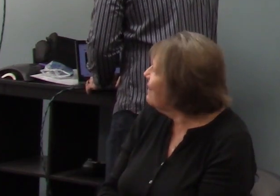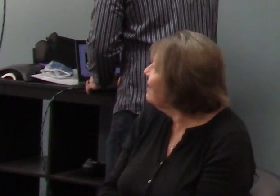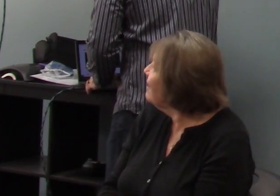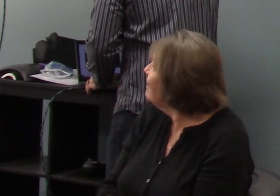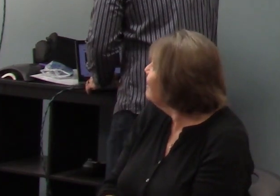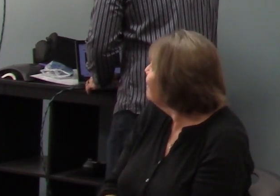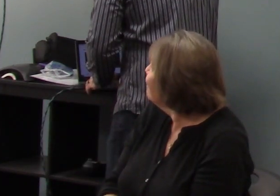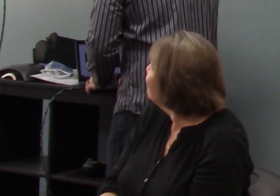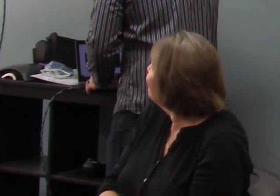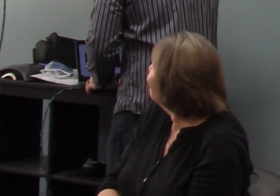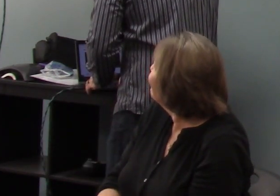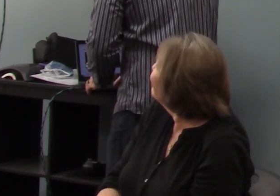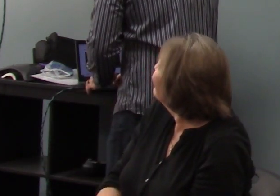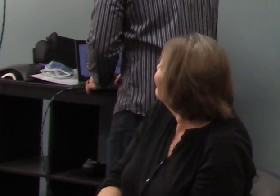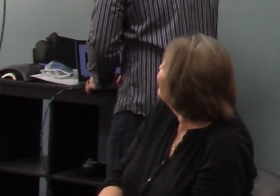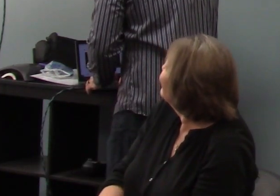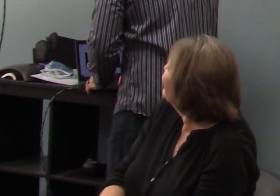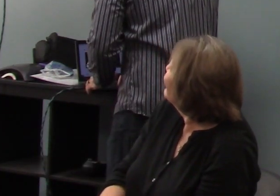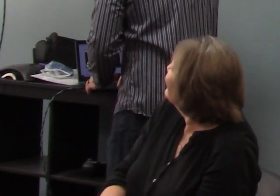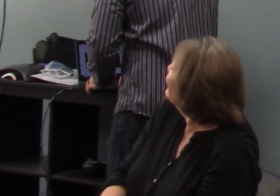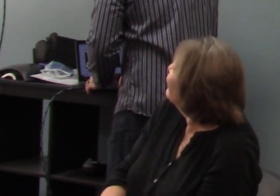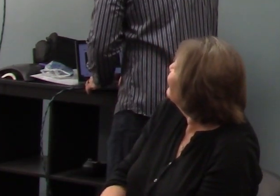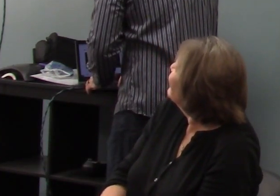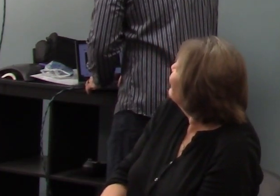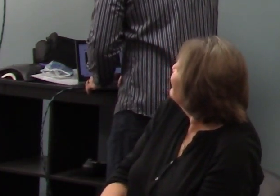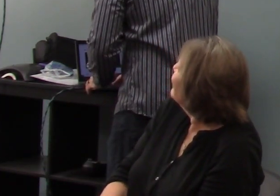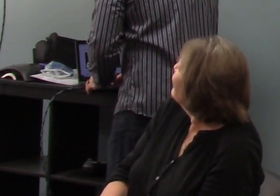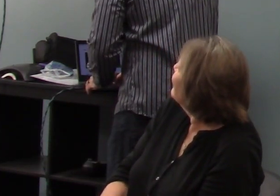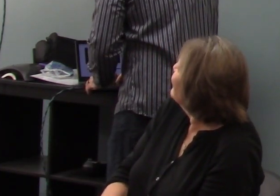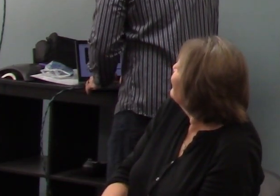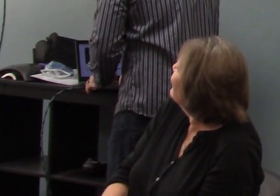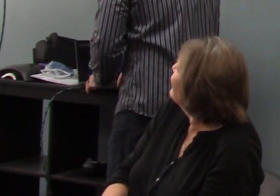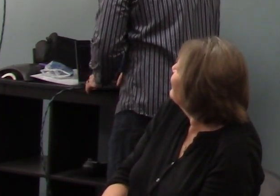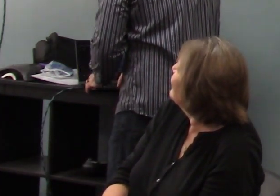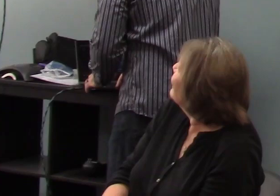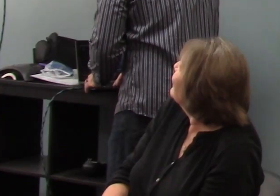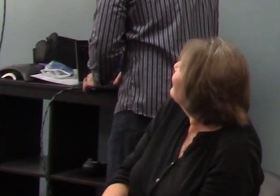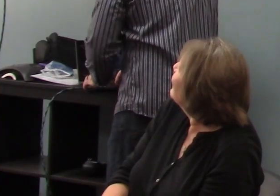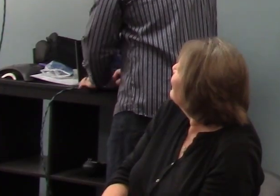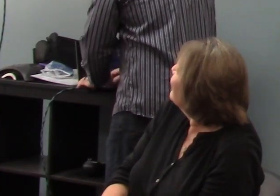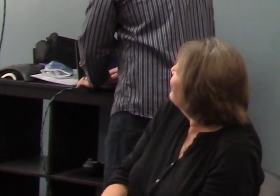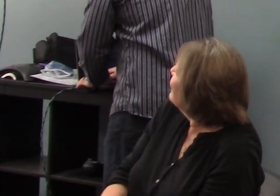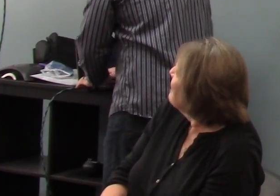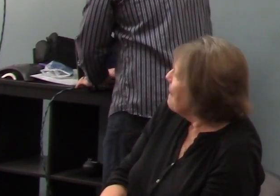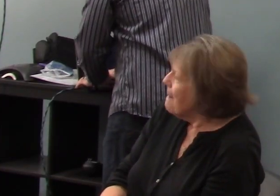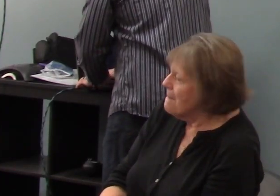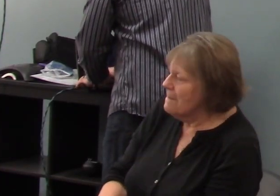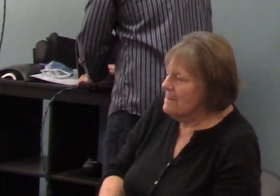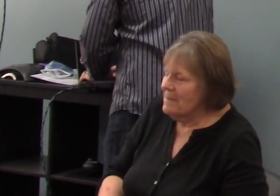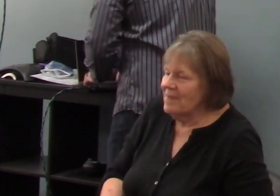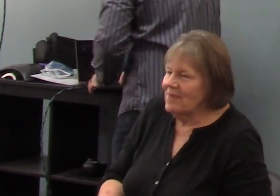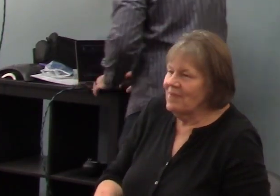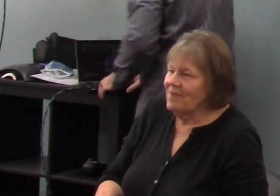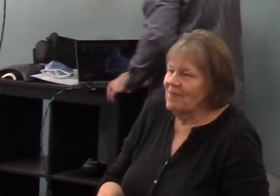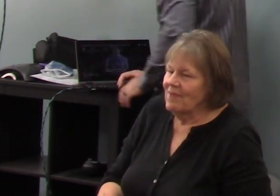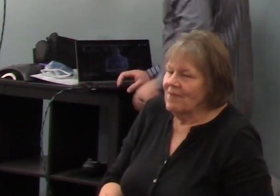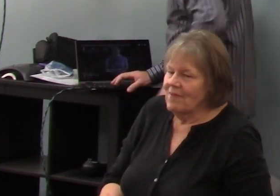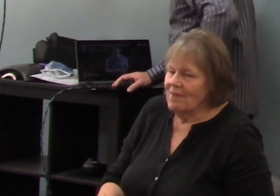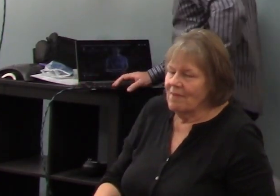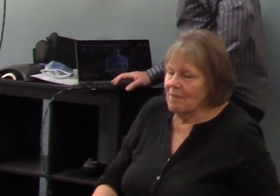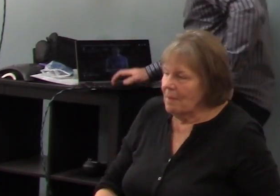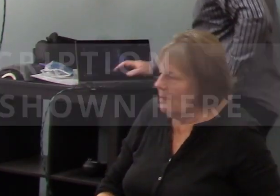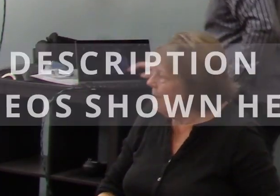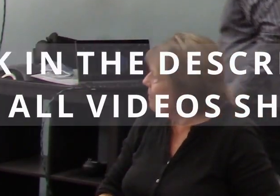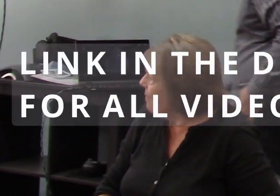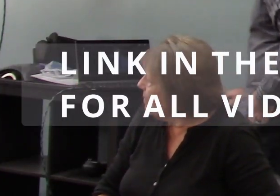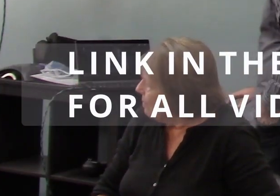So, Thank you. yeah, you got it. So, here is video here. And I'll attach these later. You can watch them